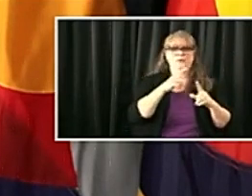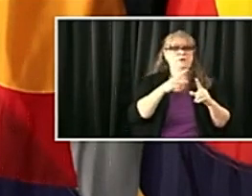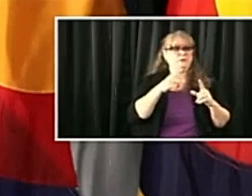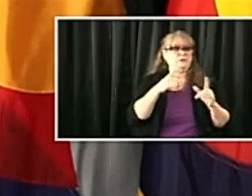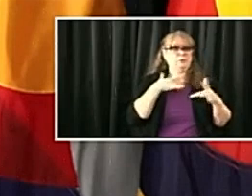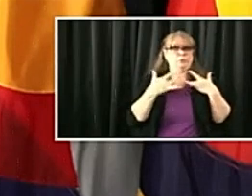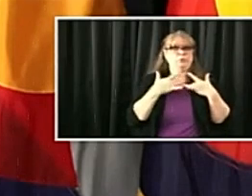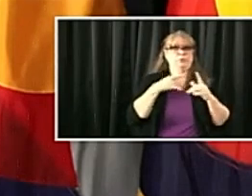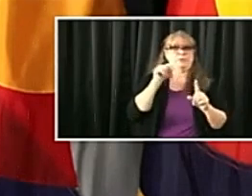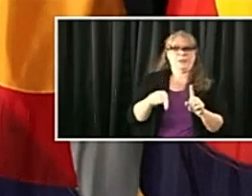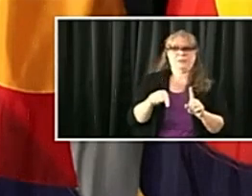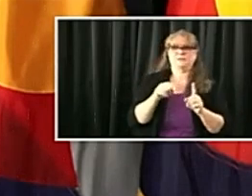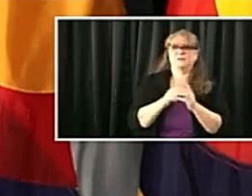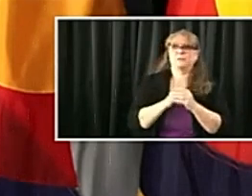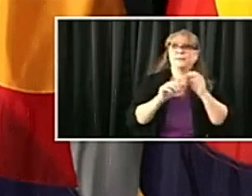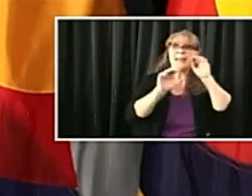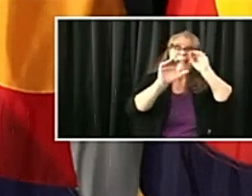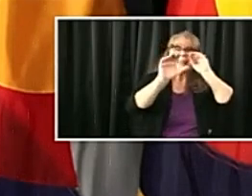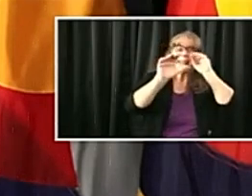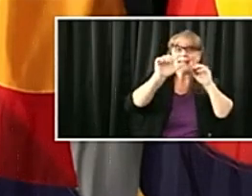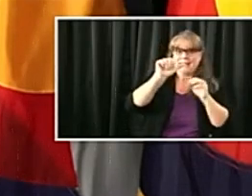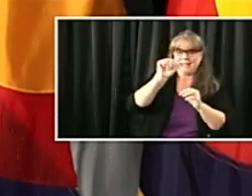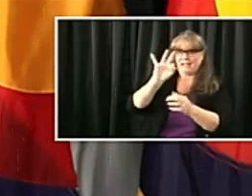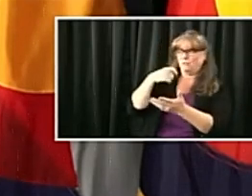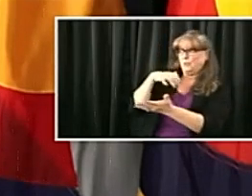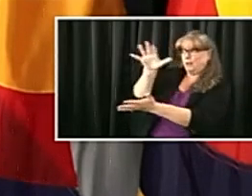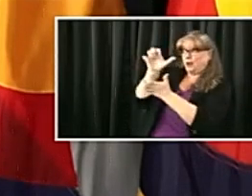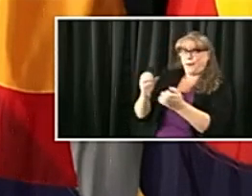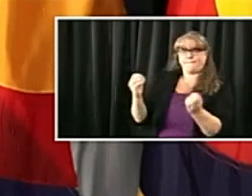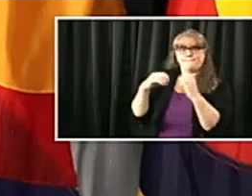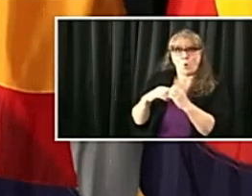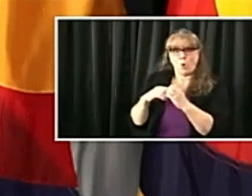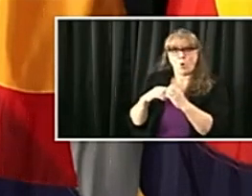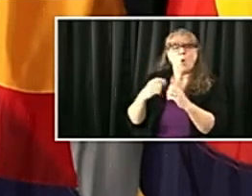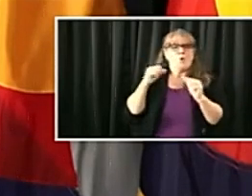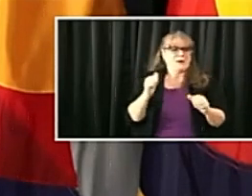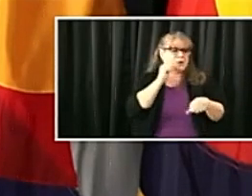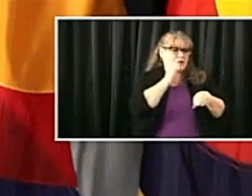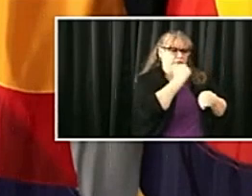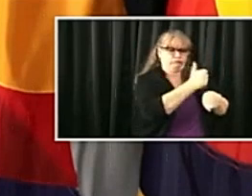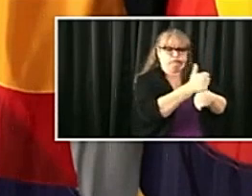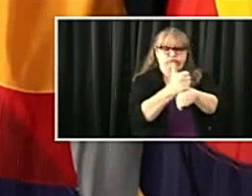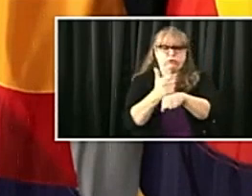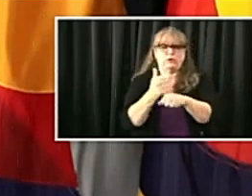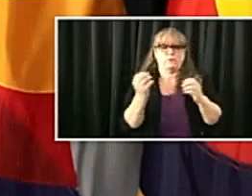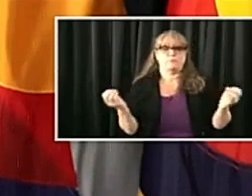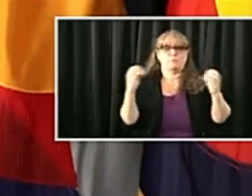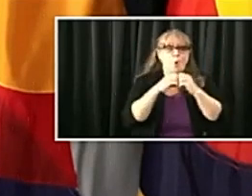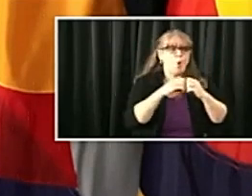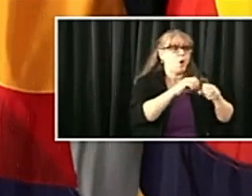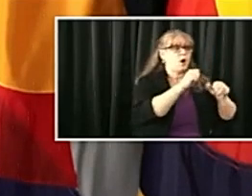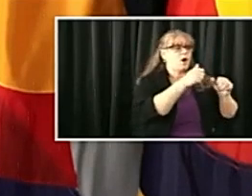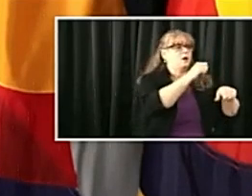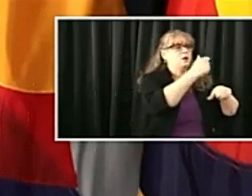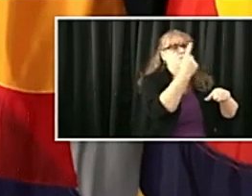increases, it's certainly possible there'll be 1 or 2 others, but they certainly can't take the place of